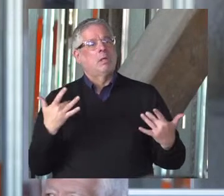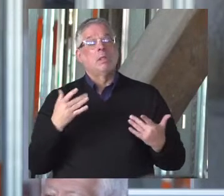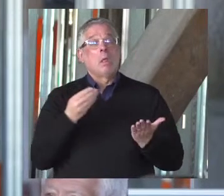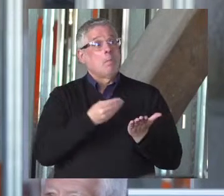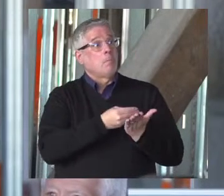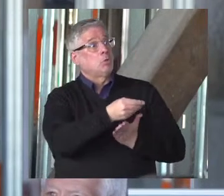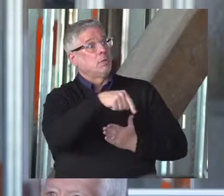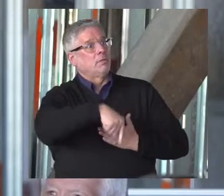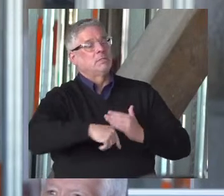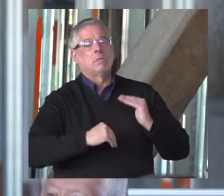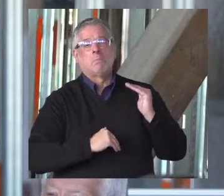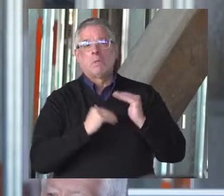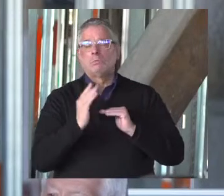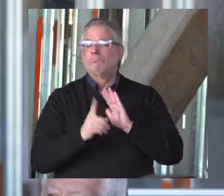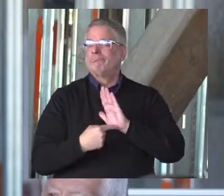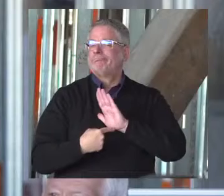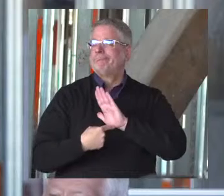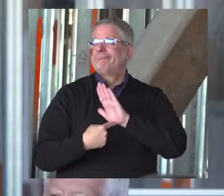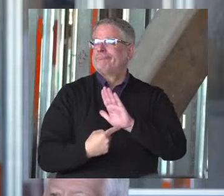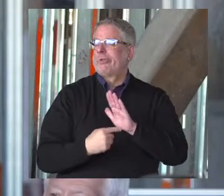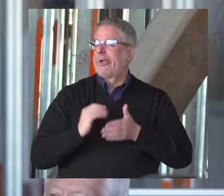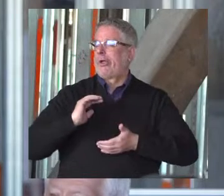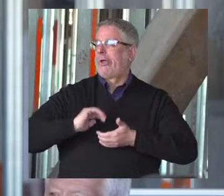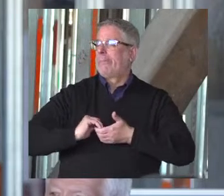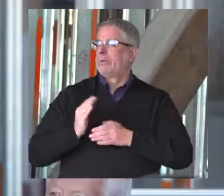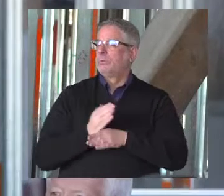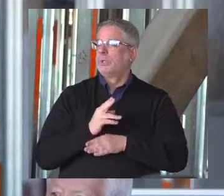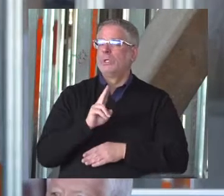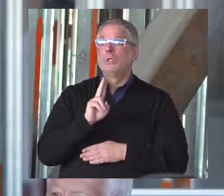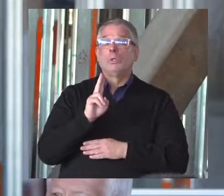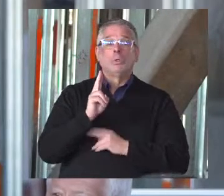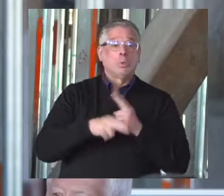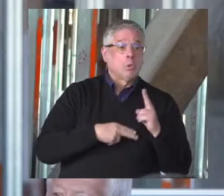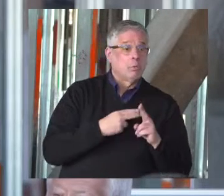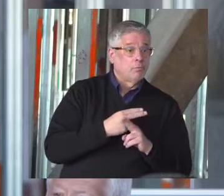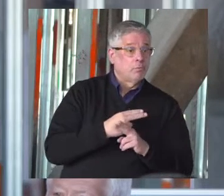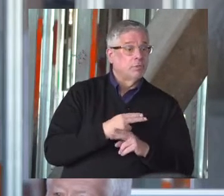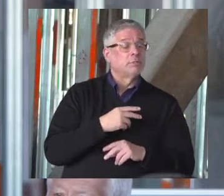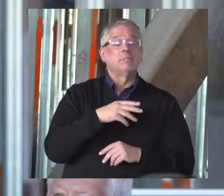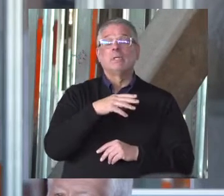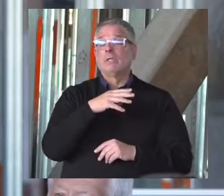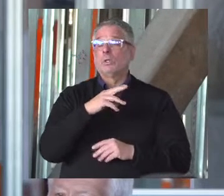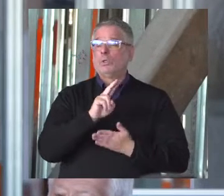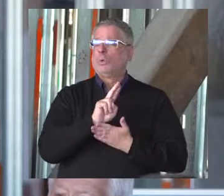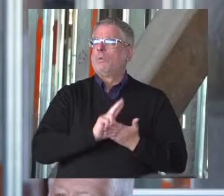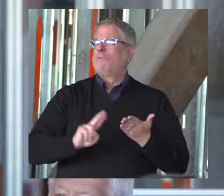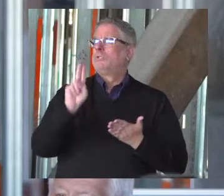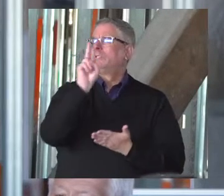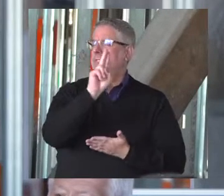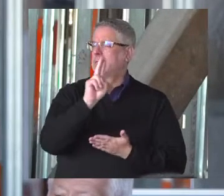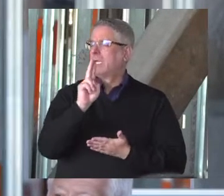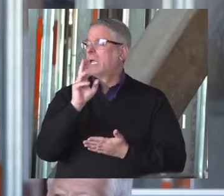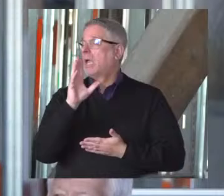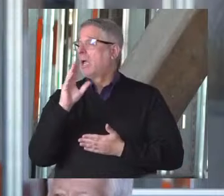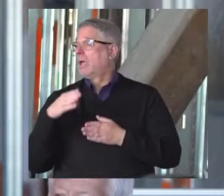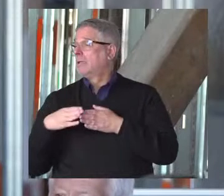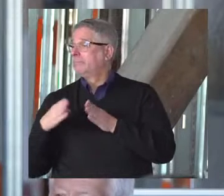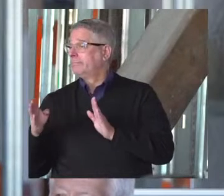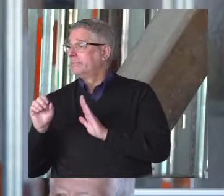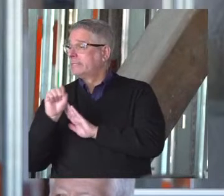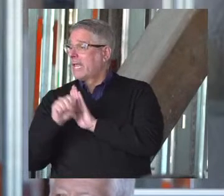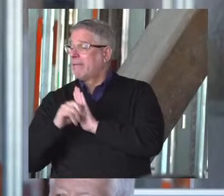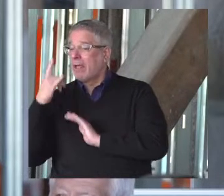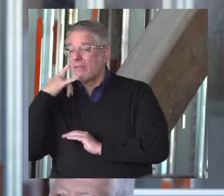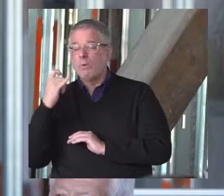Pavilion exemplifies a remarkable collaboration between the university, the state of California, and partners in the private sector.